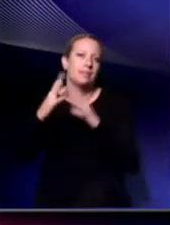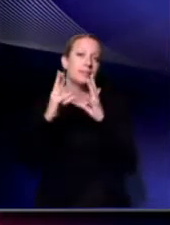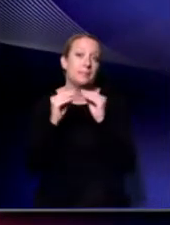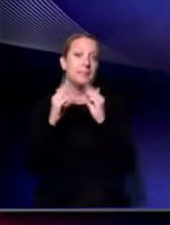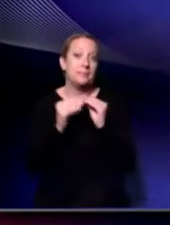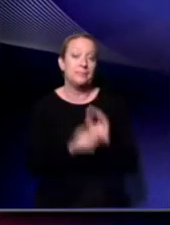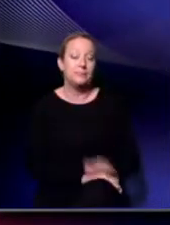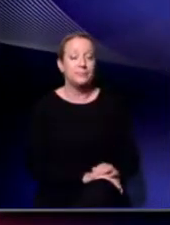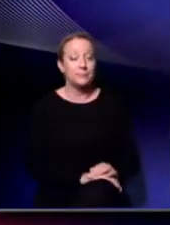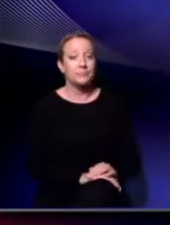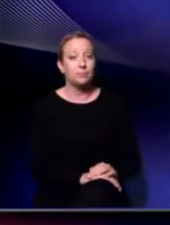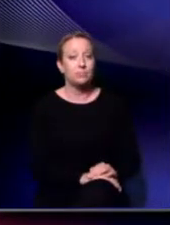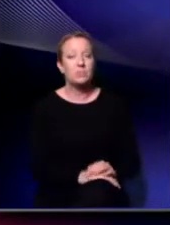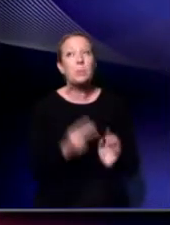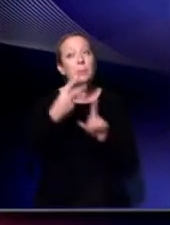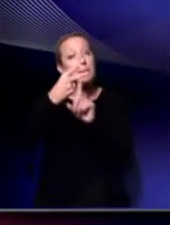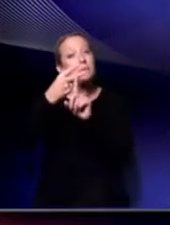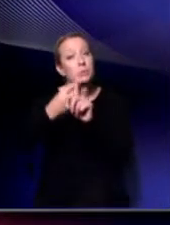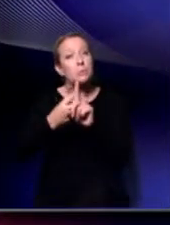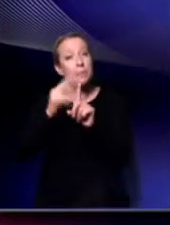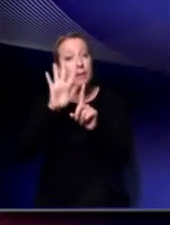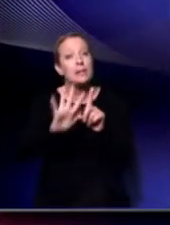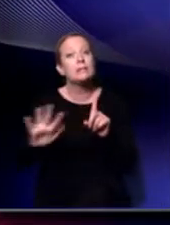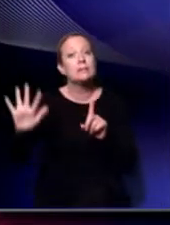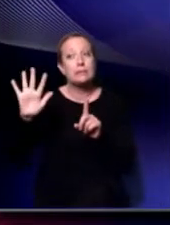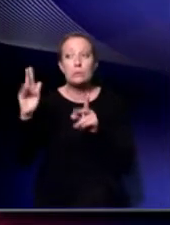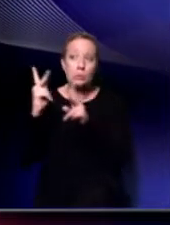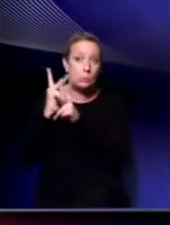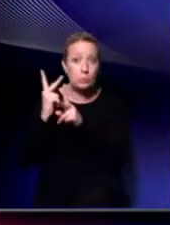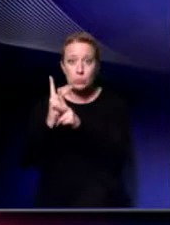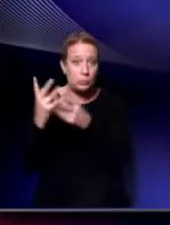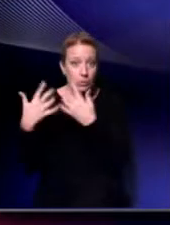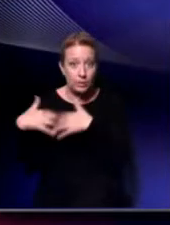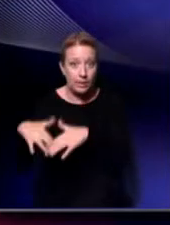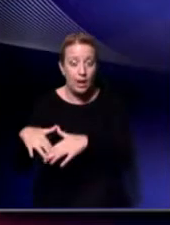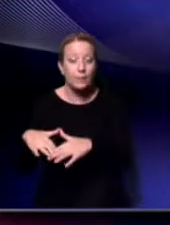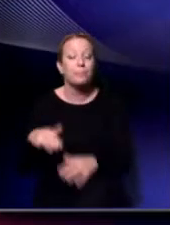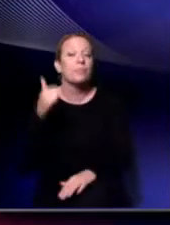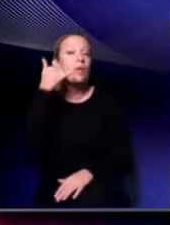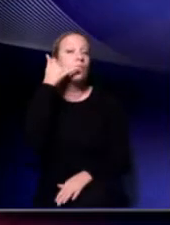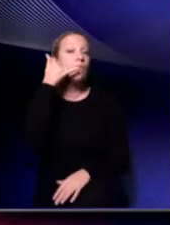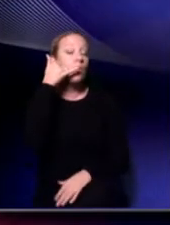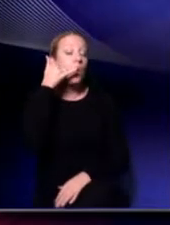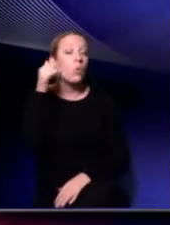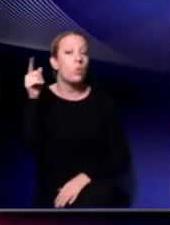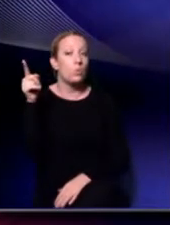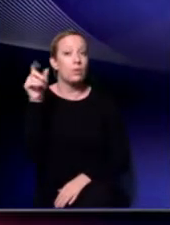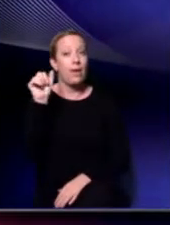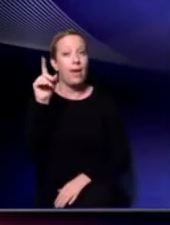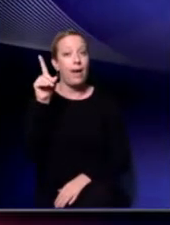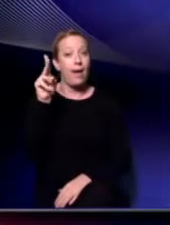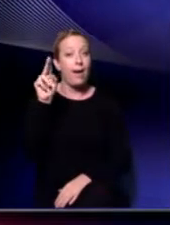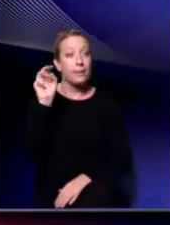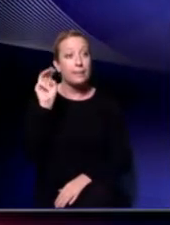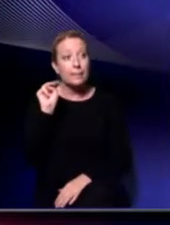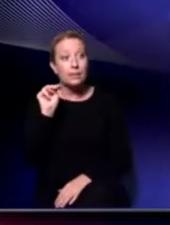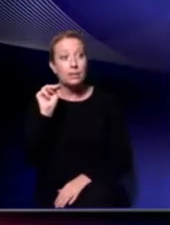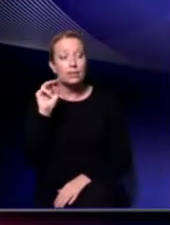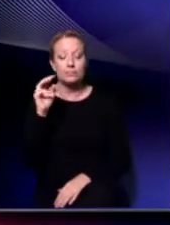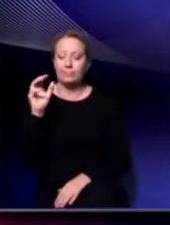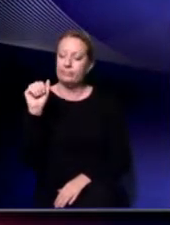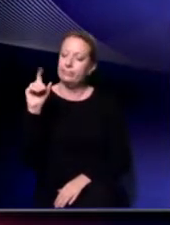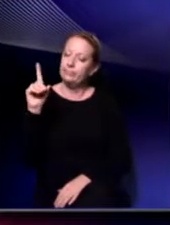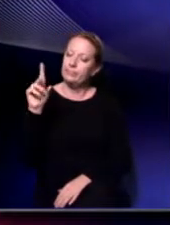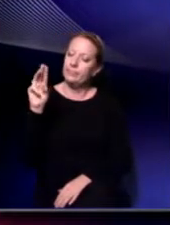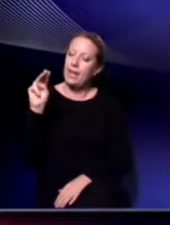All right. So we have almost 2 months. Now, would the administration be able to tell us what we pay